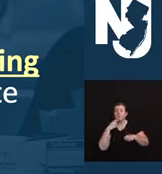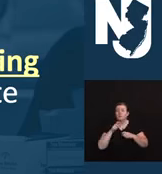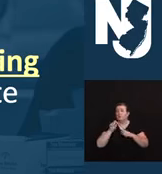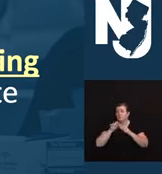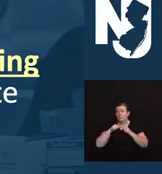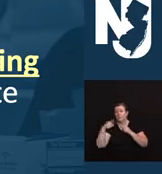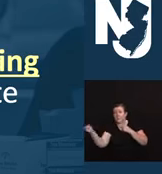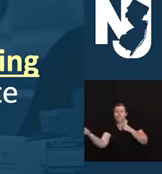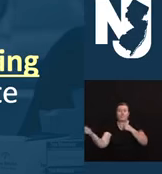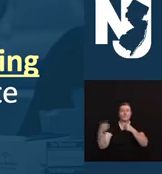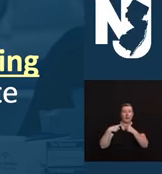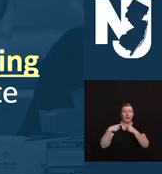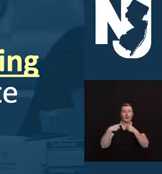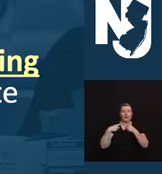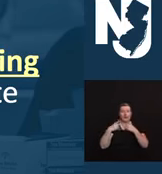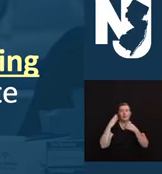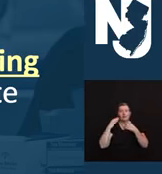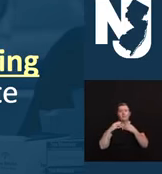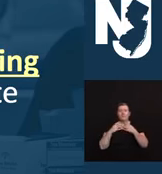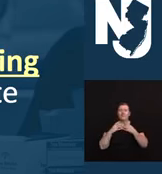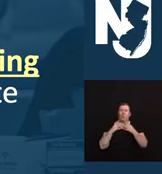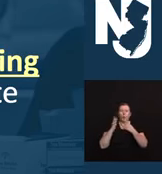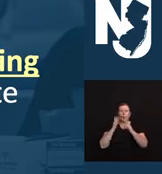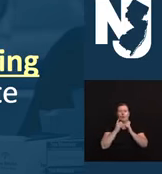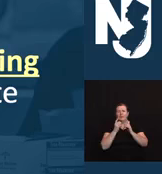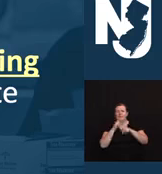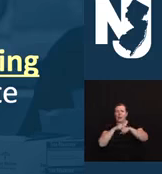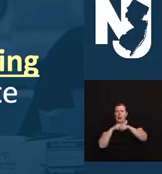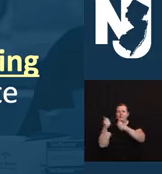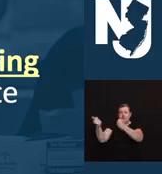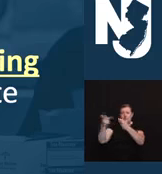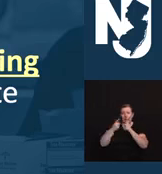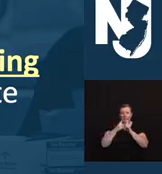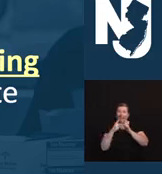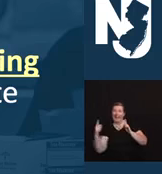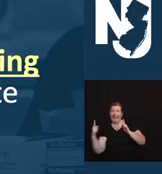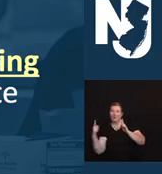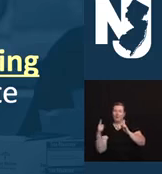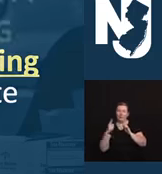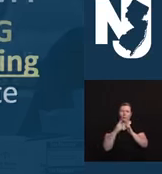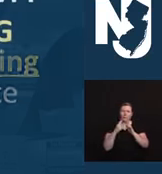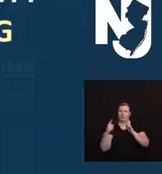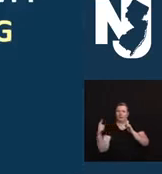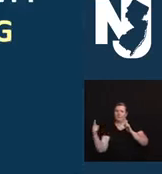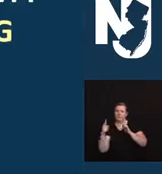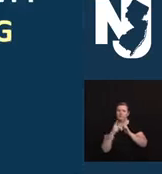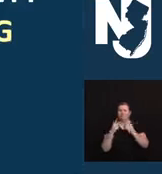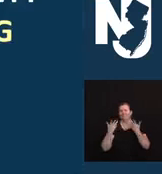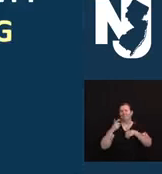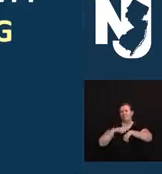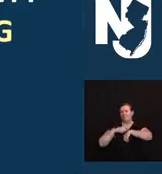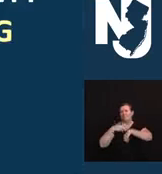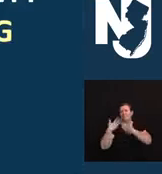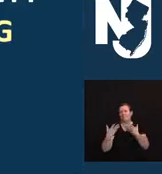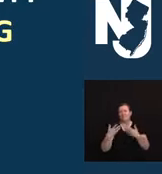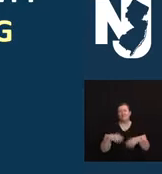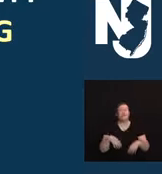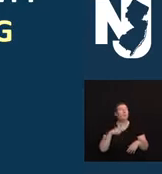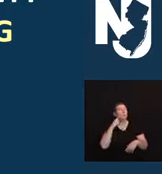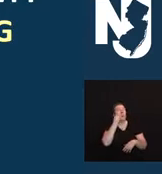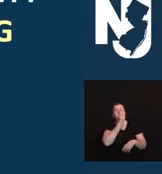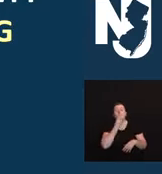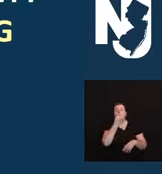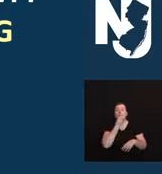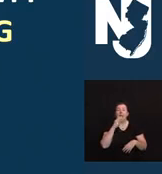when we were first in the nation on that front. So speaking of testing, and in Monmouth County, officials have partnered with